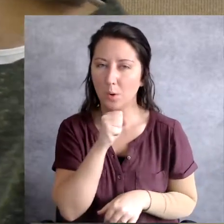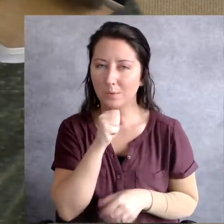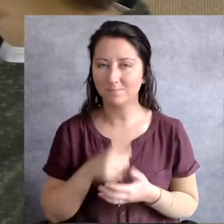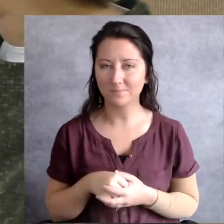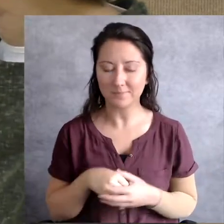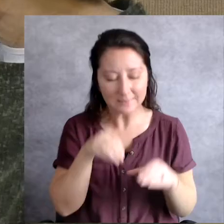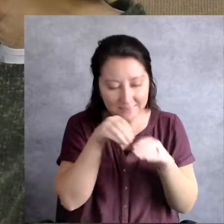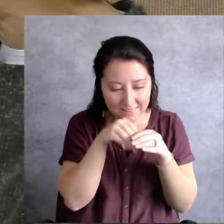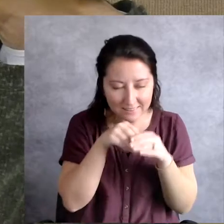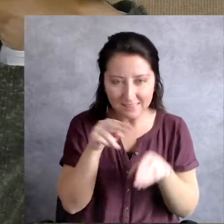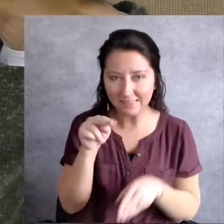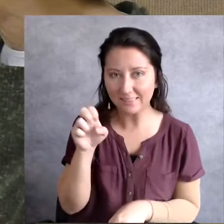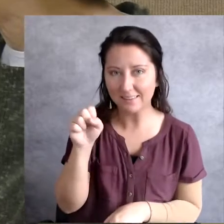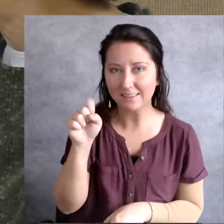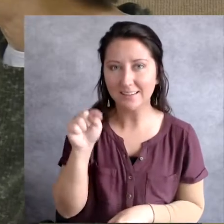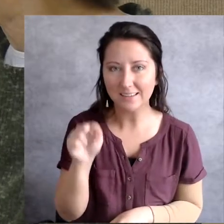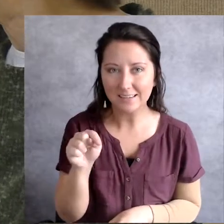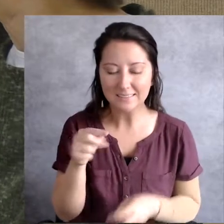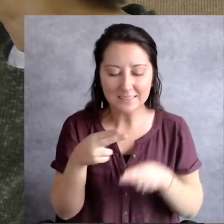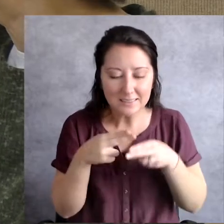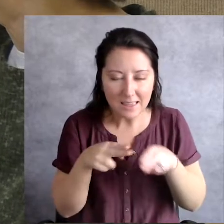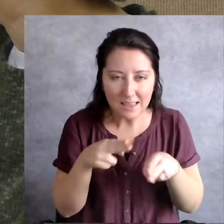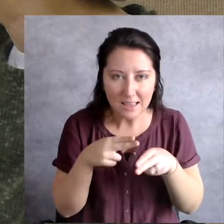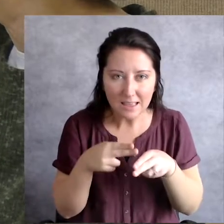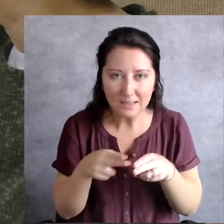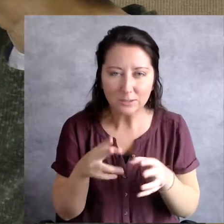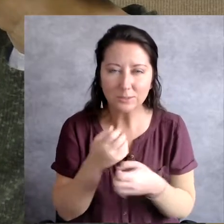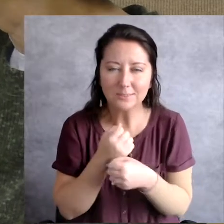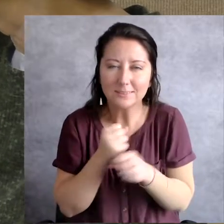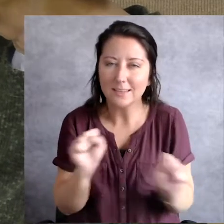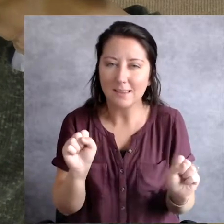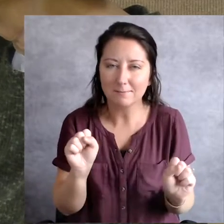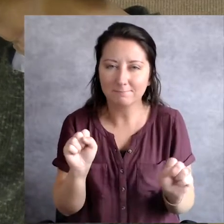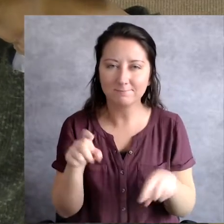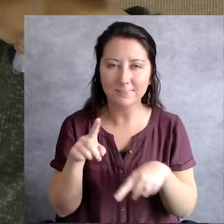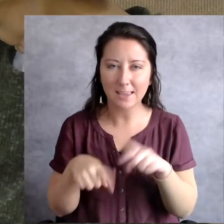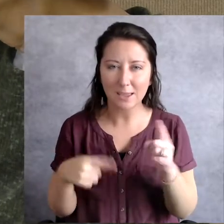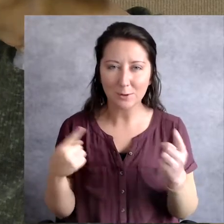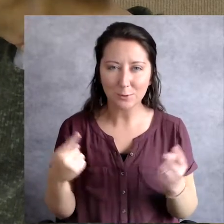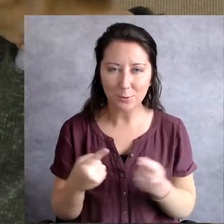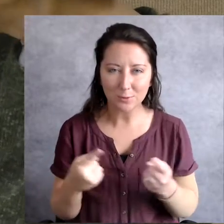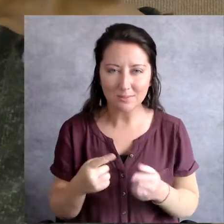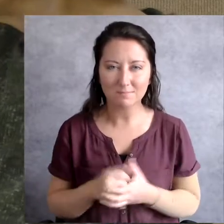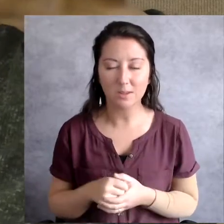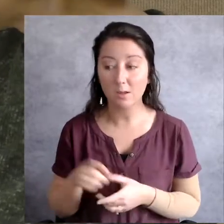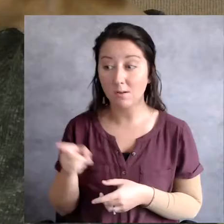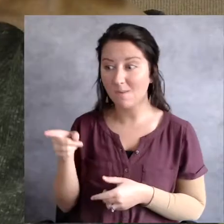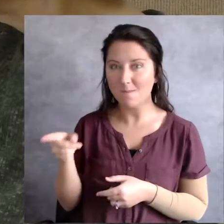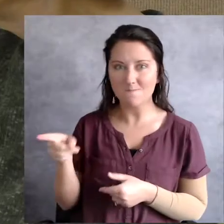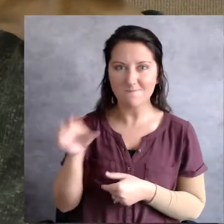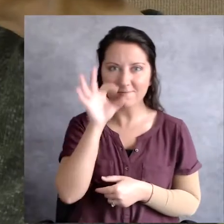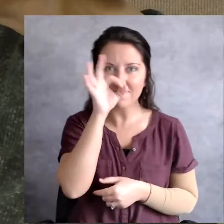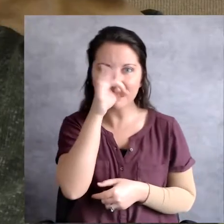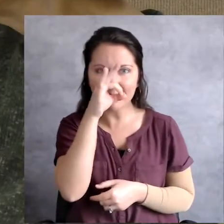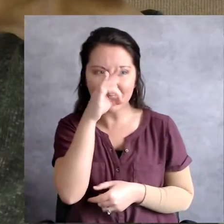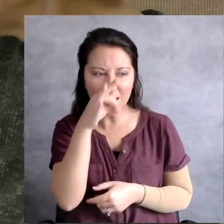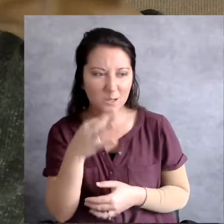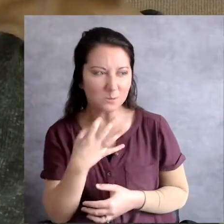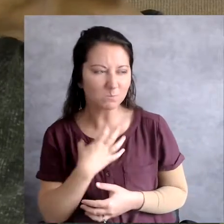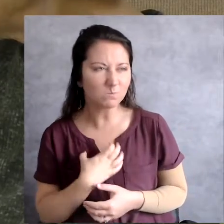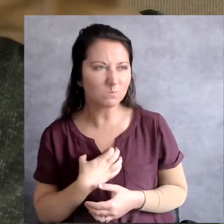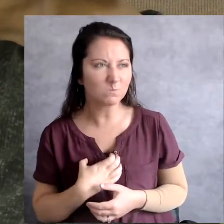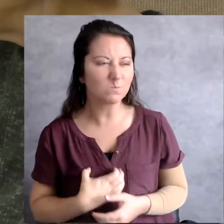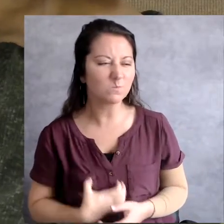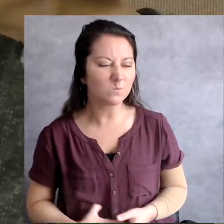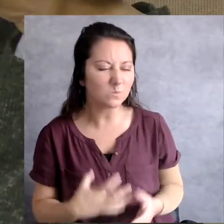Tucked away inside the nest, the little bird's eggs are safe from harm. A hungry fox would like to gobble